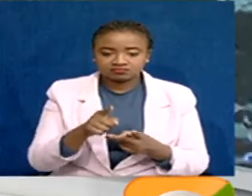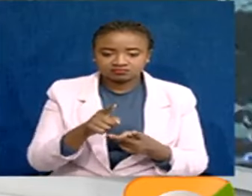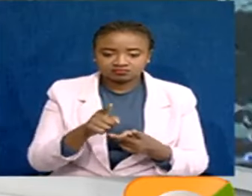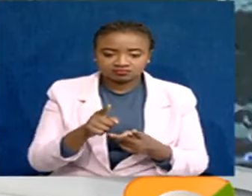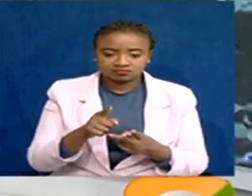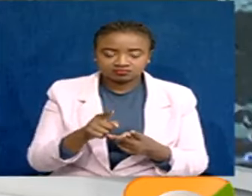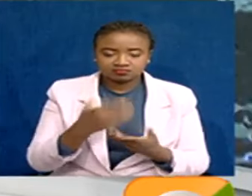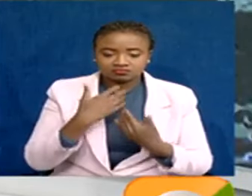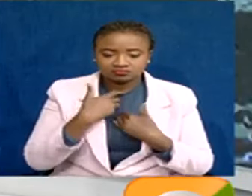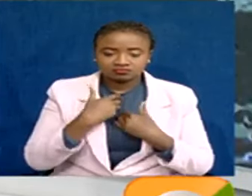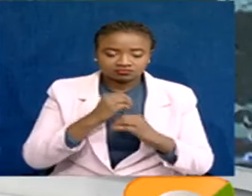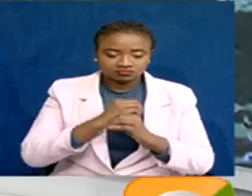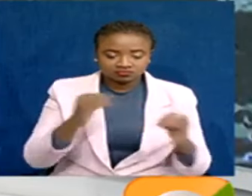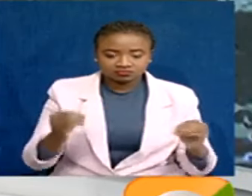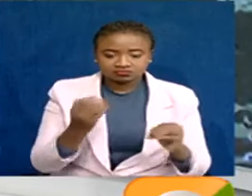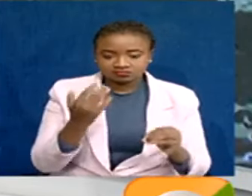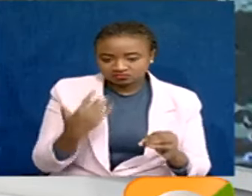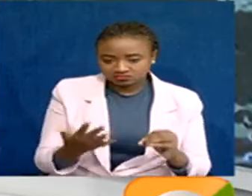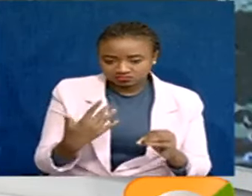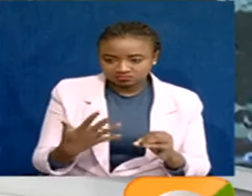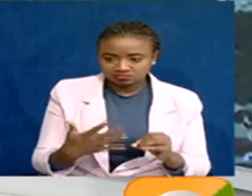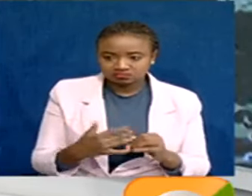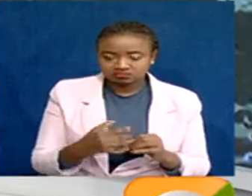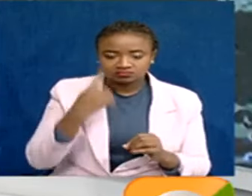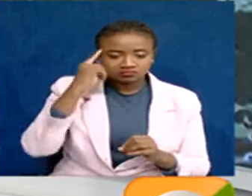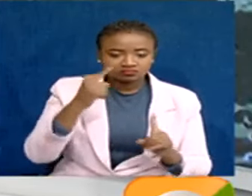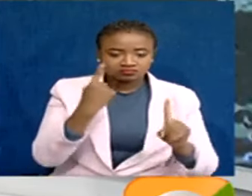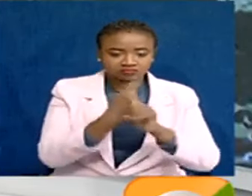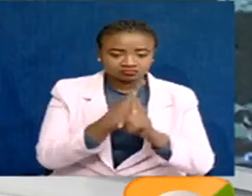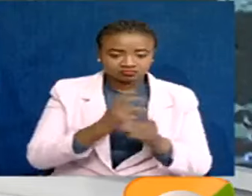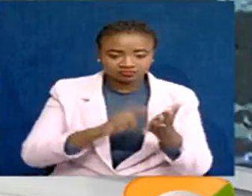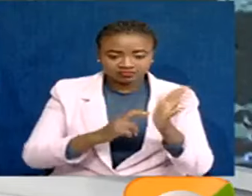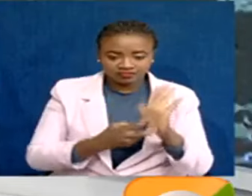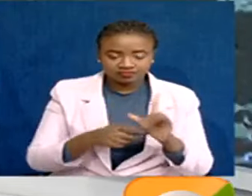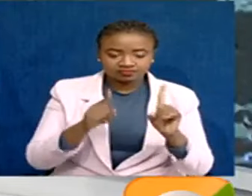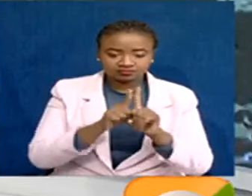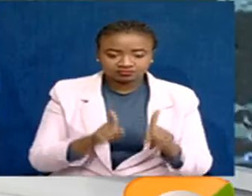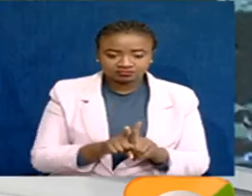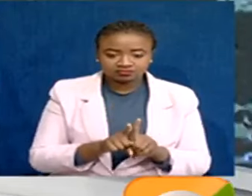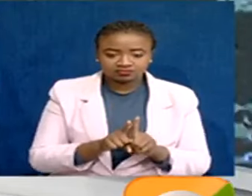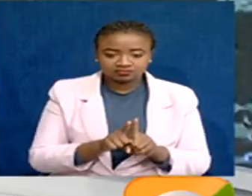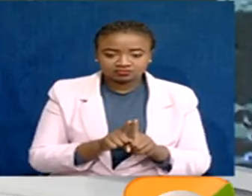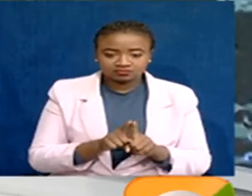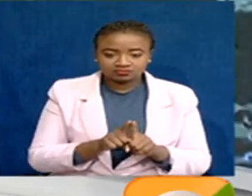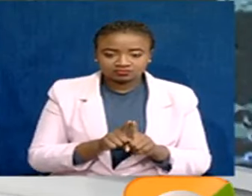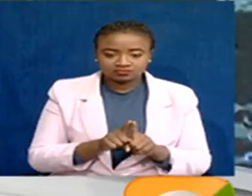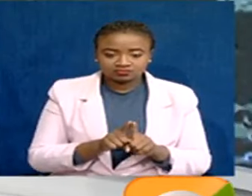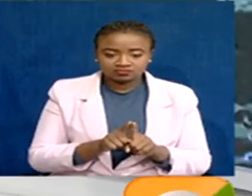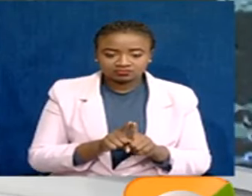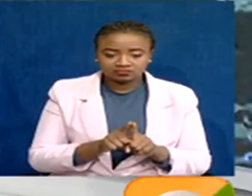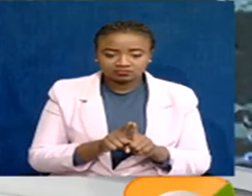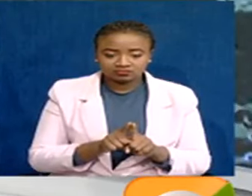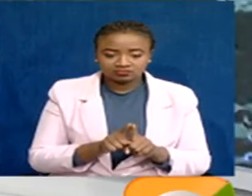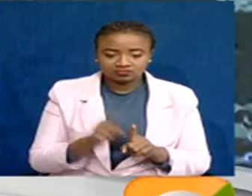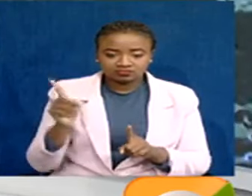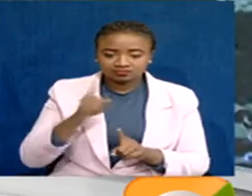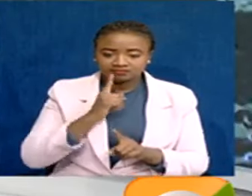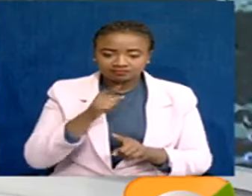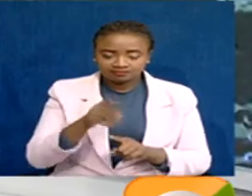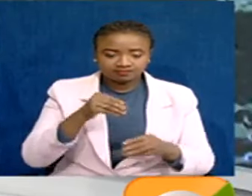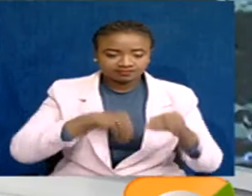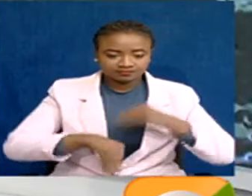lack of documentation for some of the projects, and what they termed as corruption in